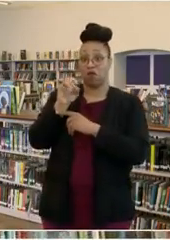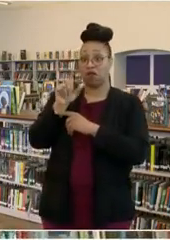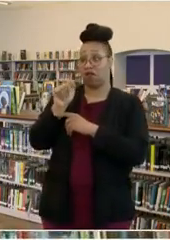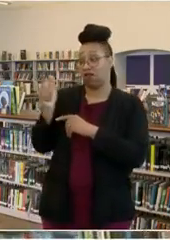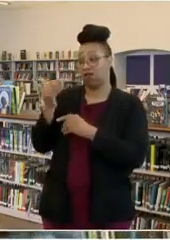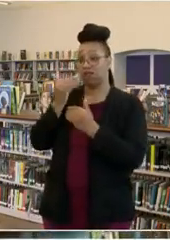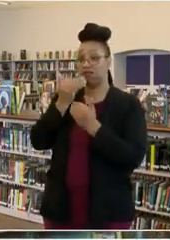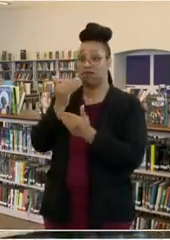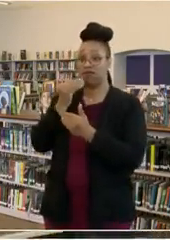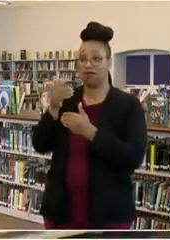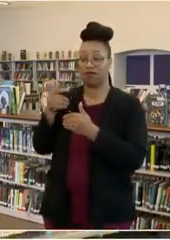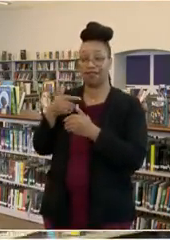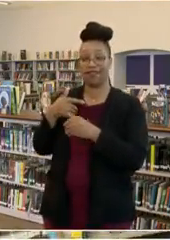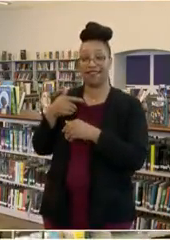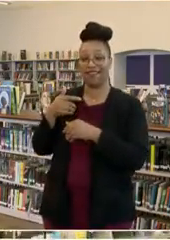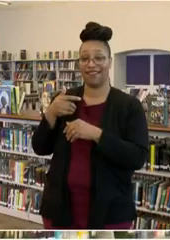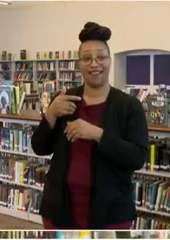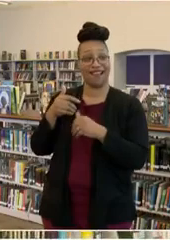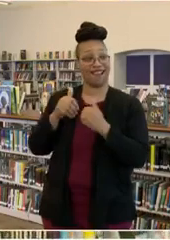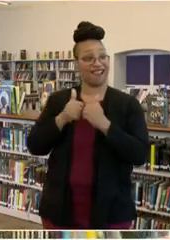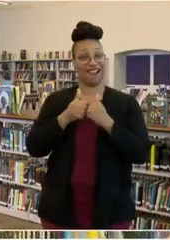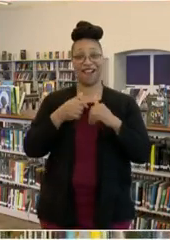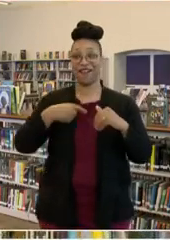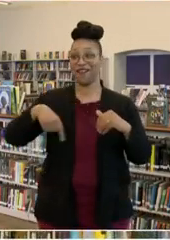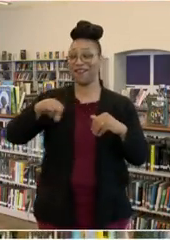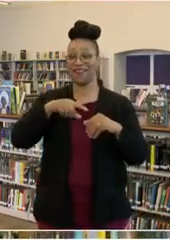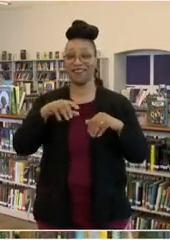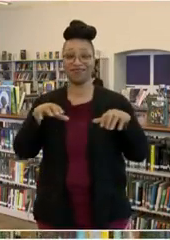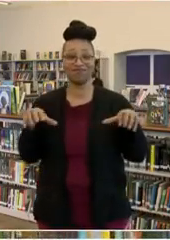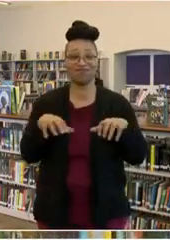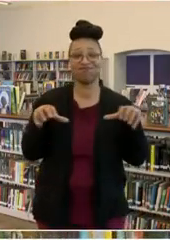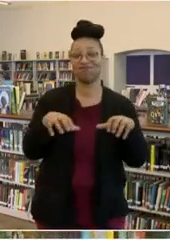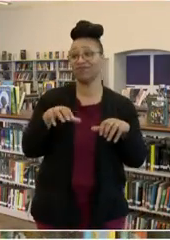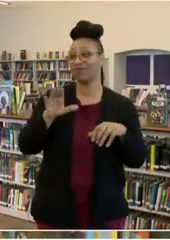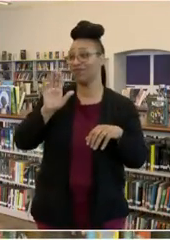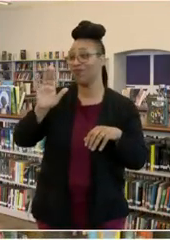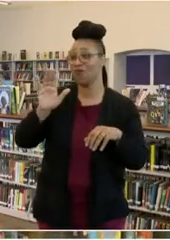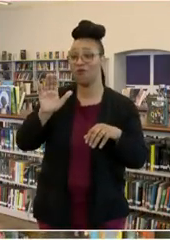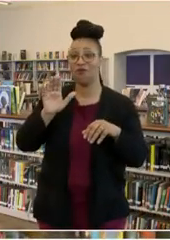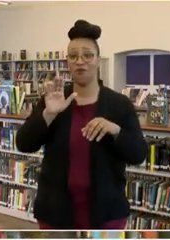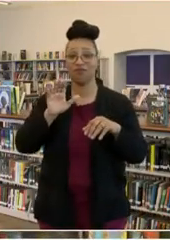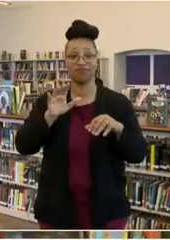see our work in action. Jada, well, all right.